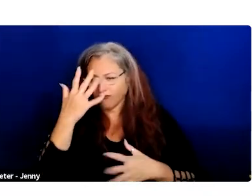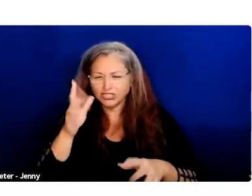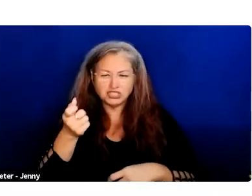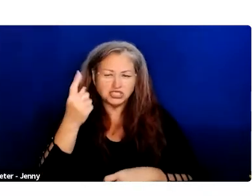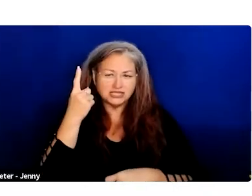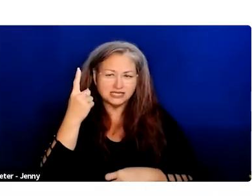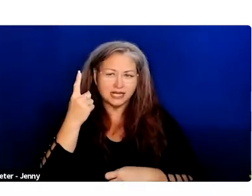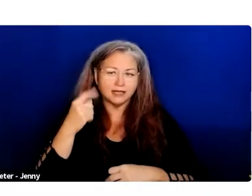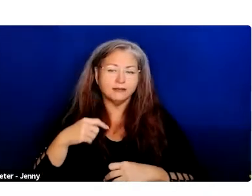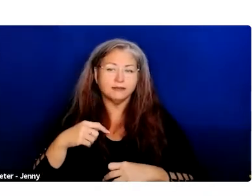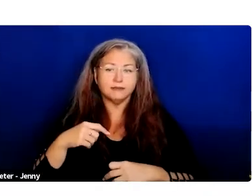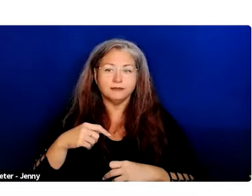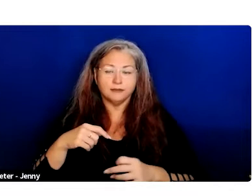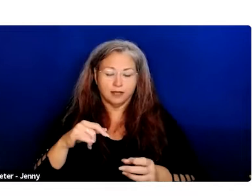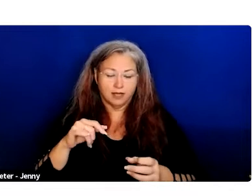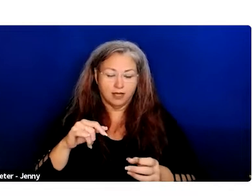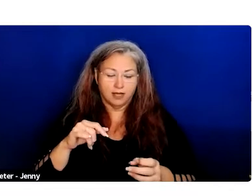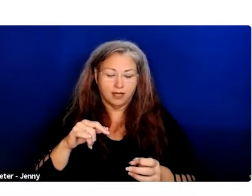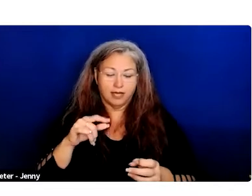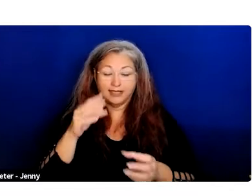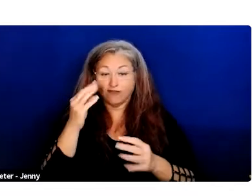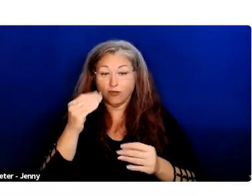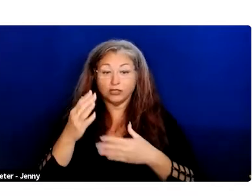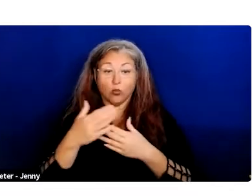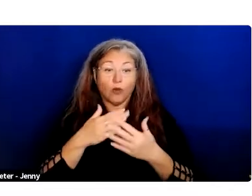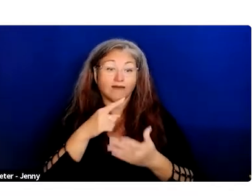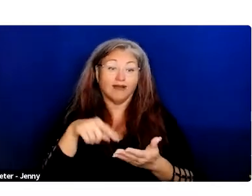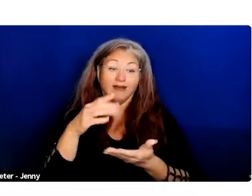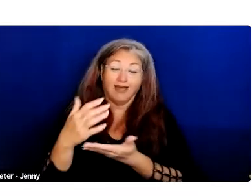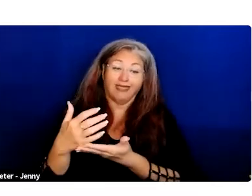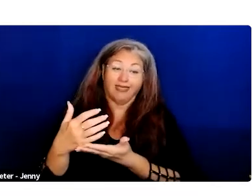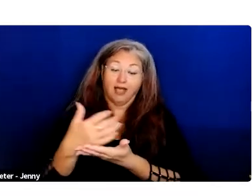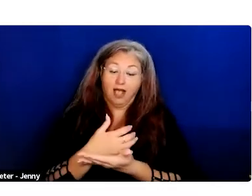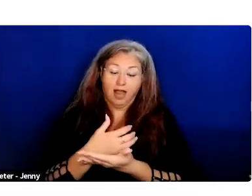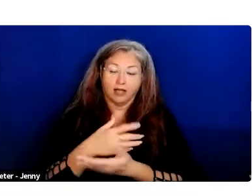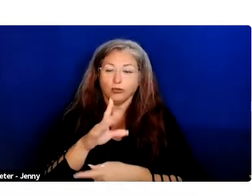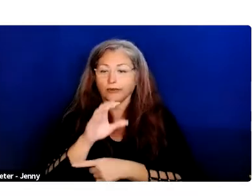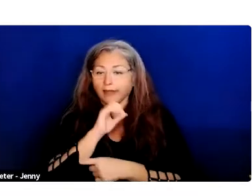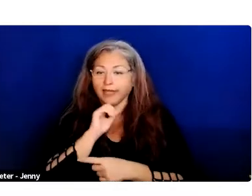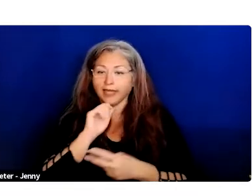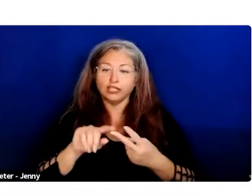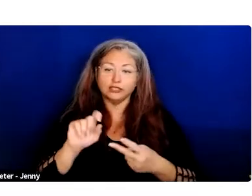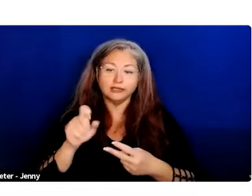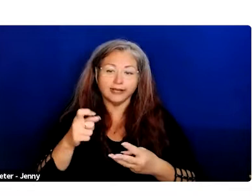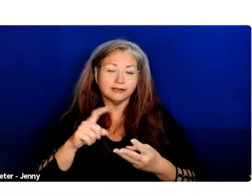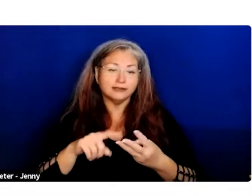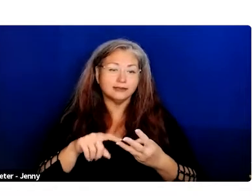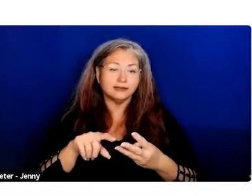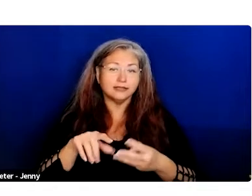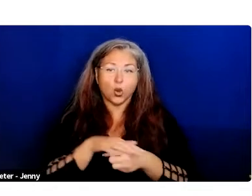that the type of information that's being collected, your age, sex, location, correct,